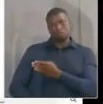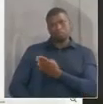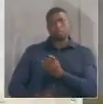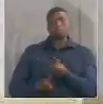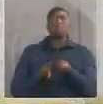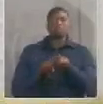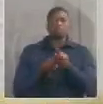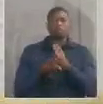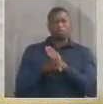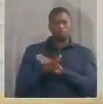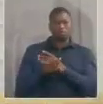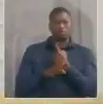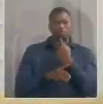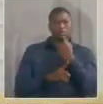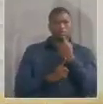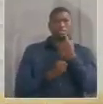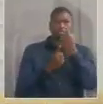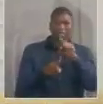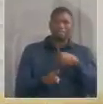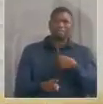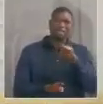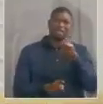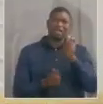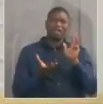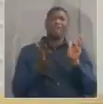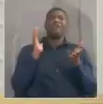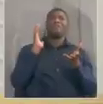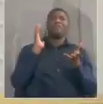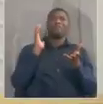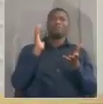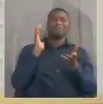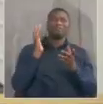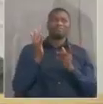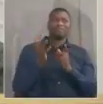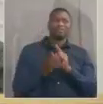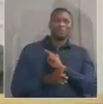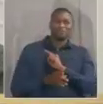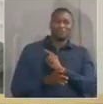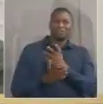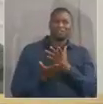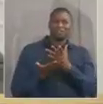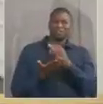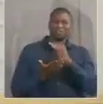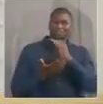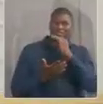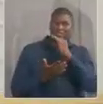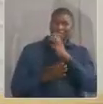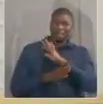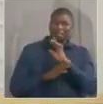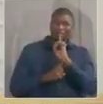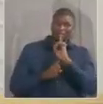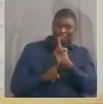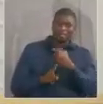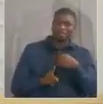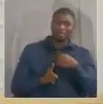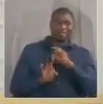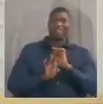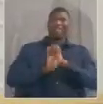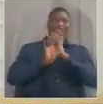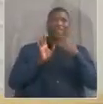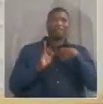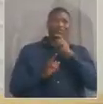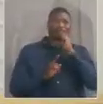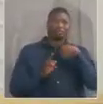said, I'm probably confused. It seems, I should not even say it seems. It's clear that